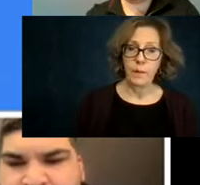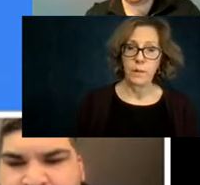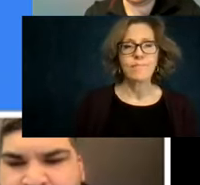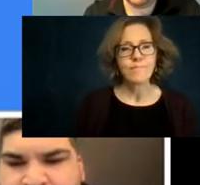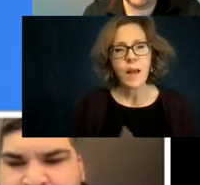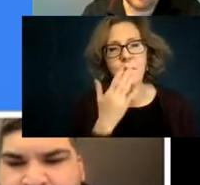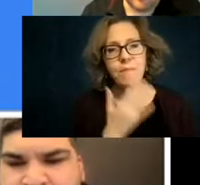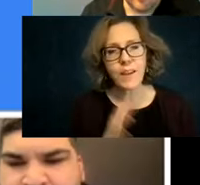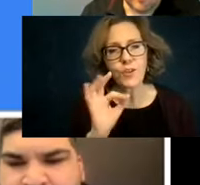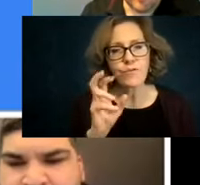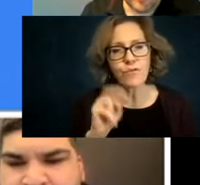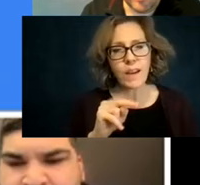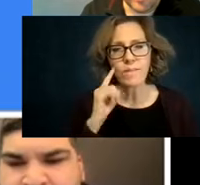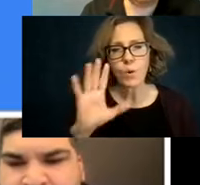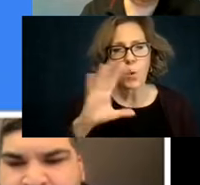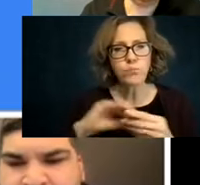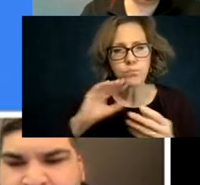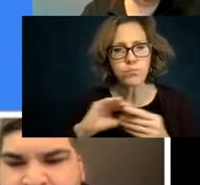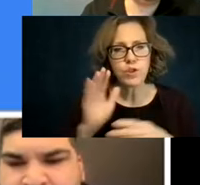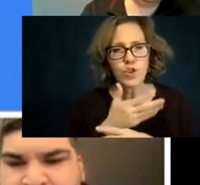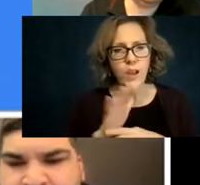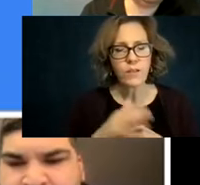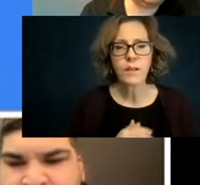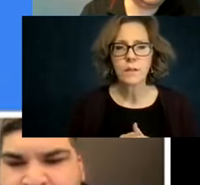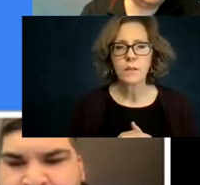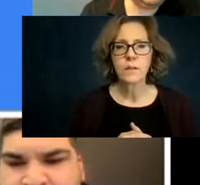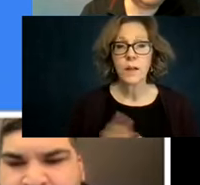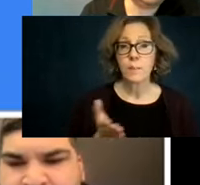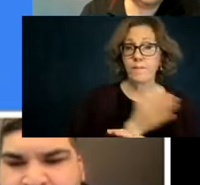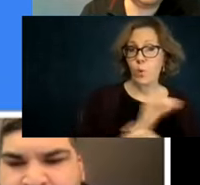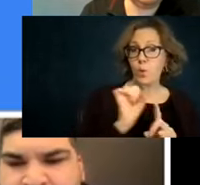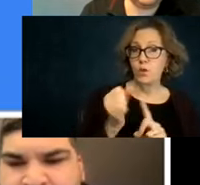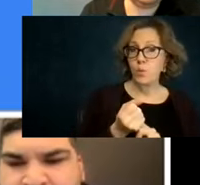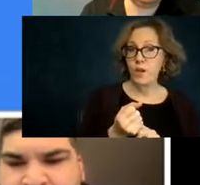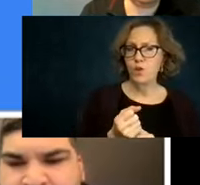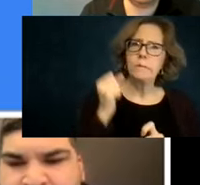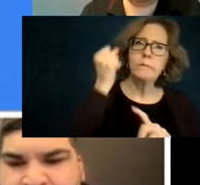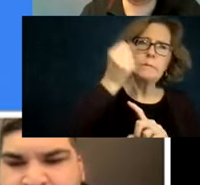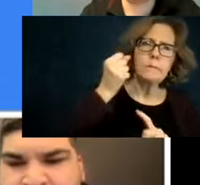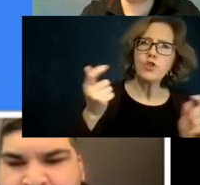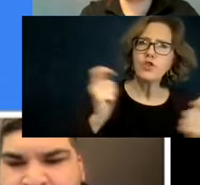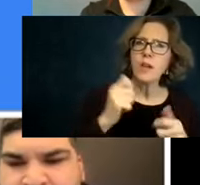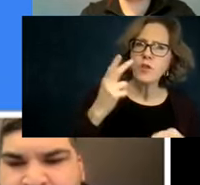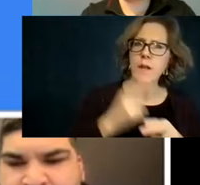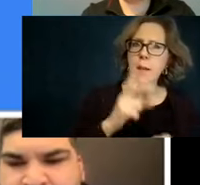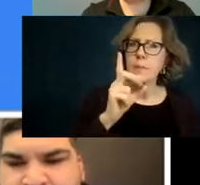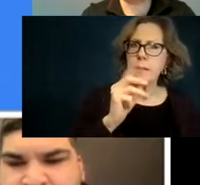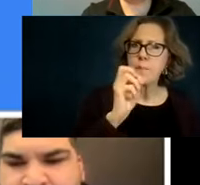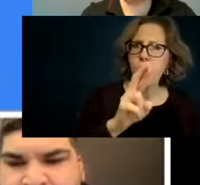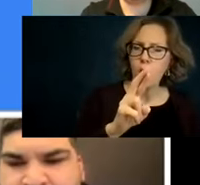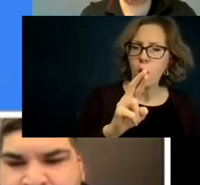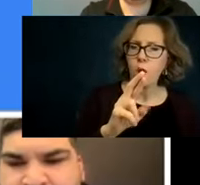bit about that. And, you know, just like the change the name and the advocacy around that, it's not one group,